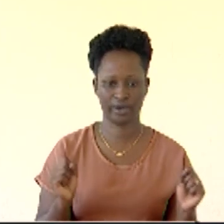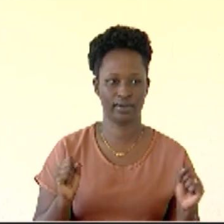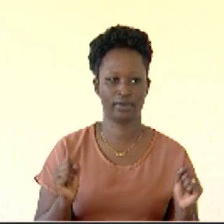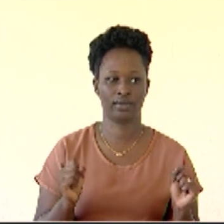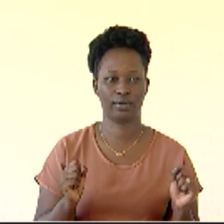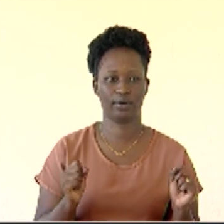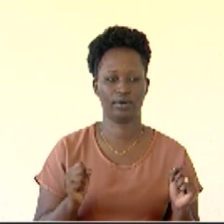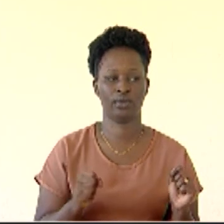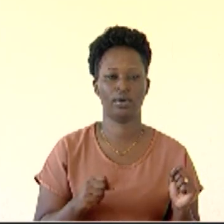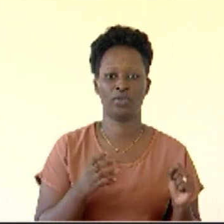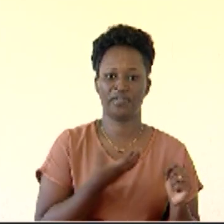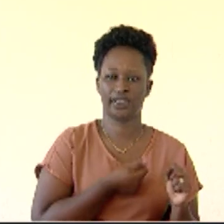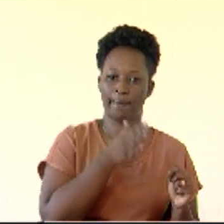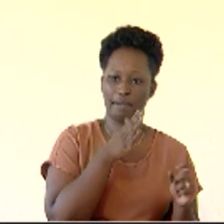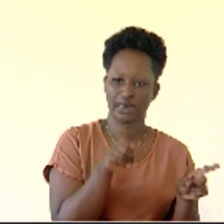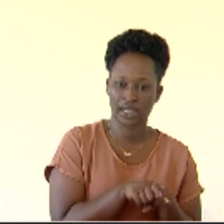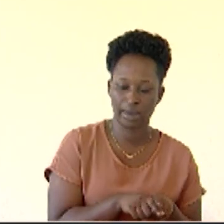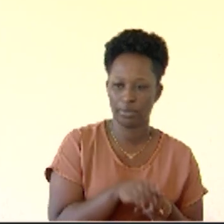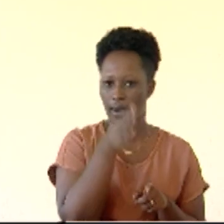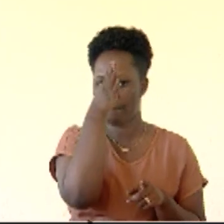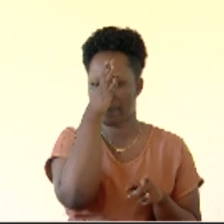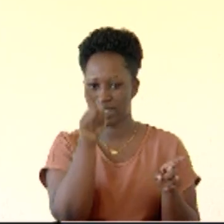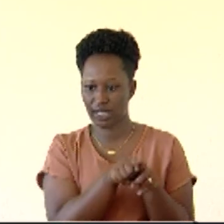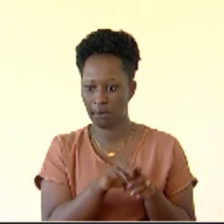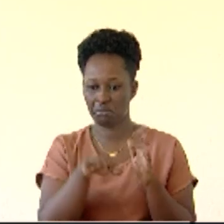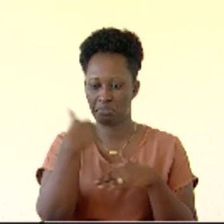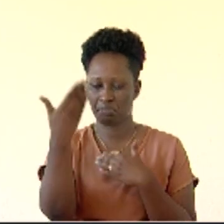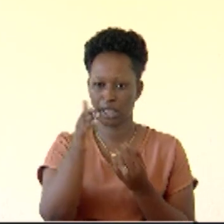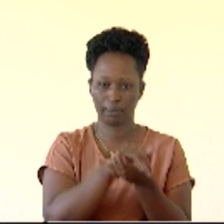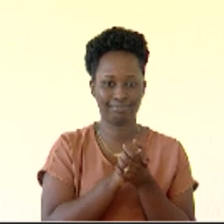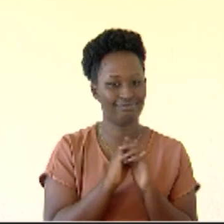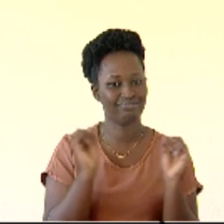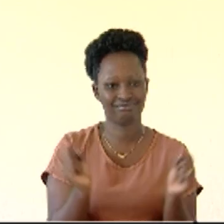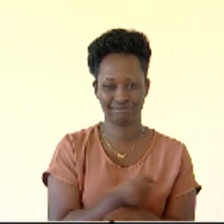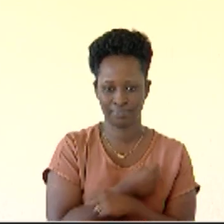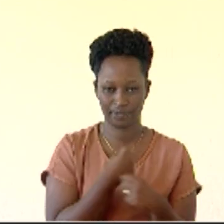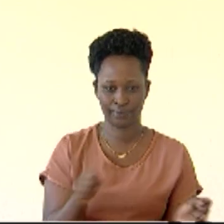father. You are belonging to the same mom. So marrying someone that exogamy is